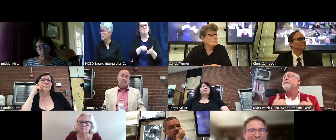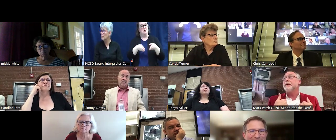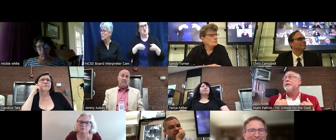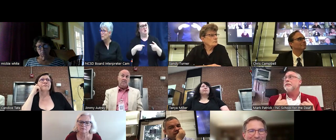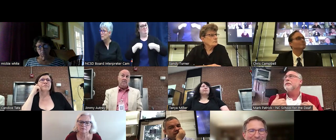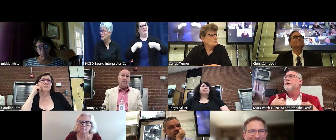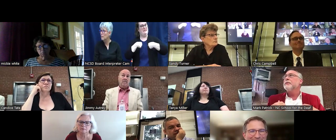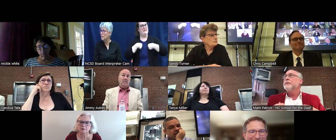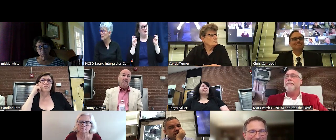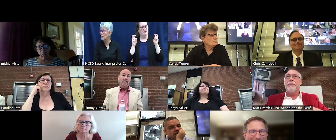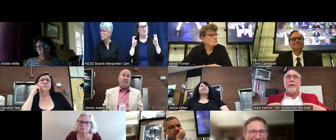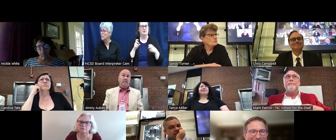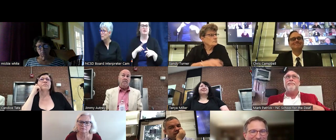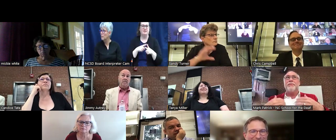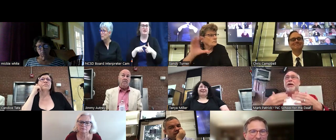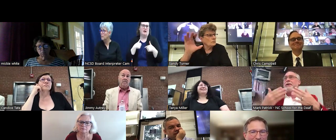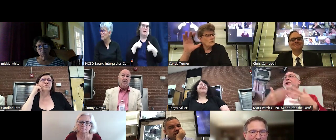be me.